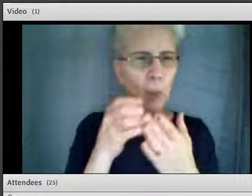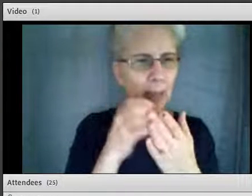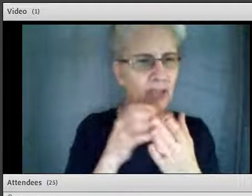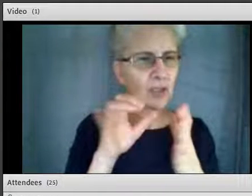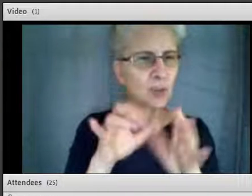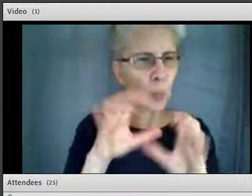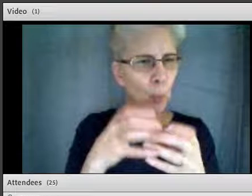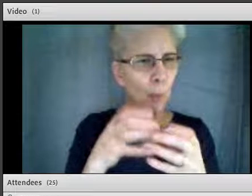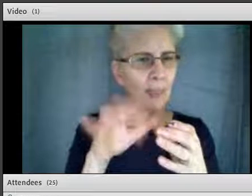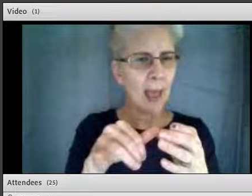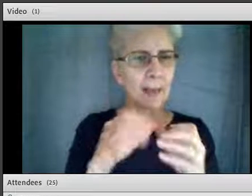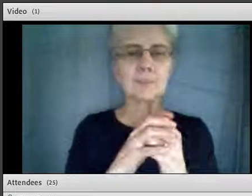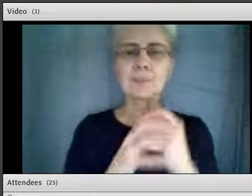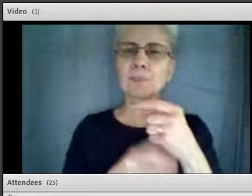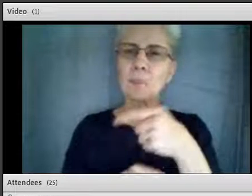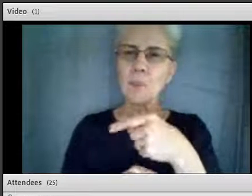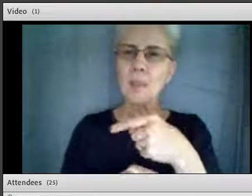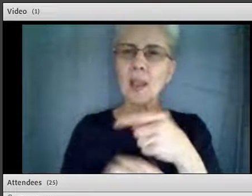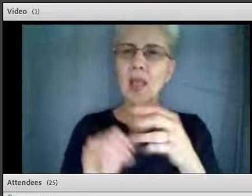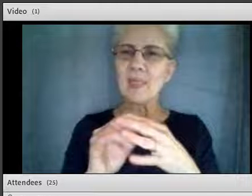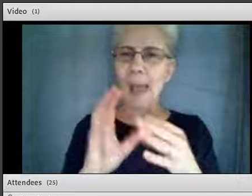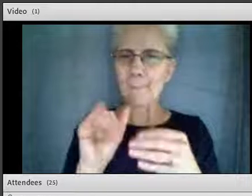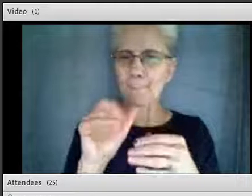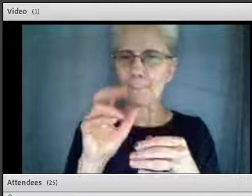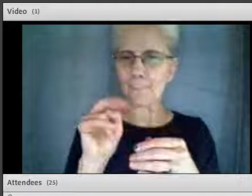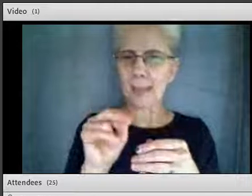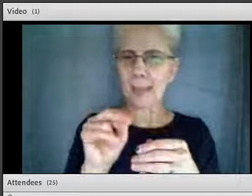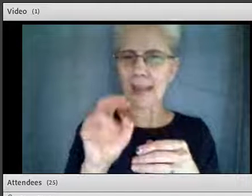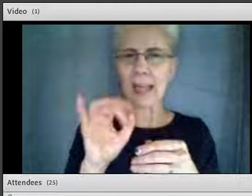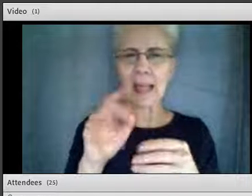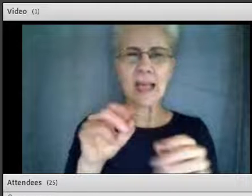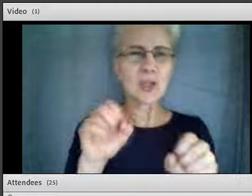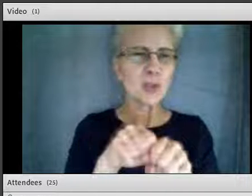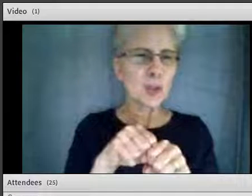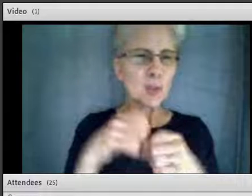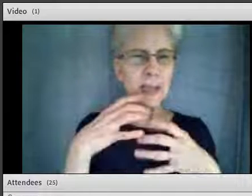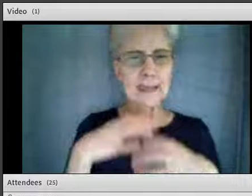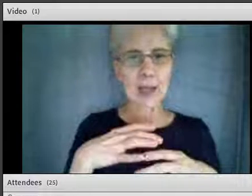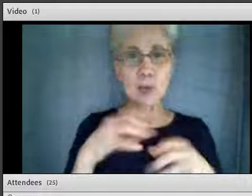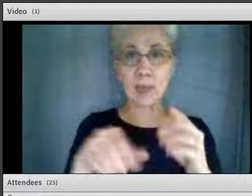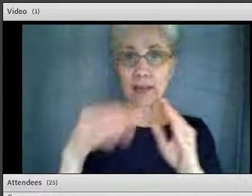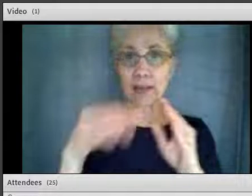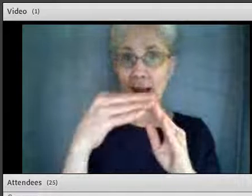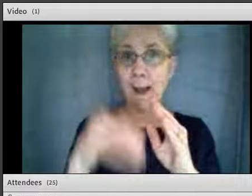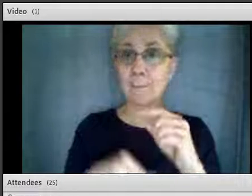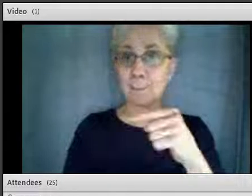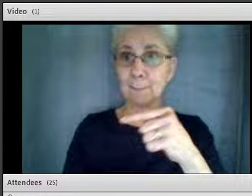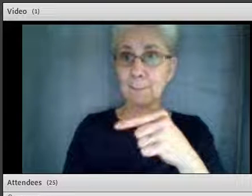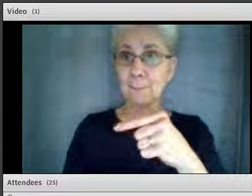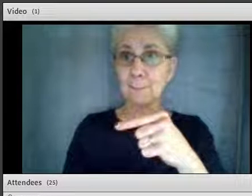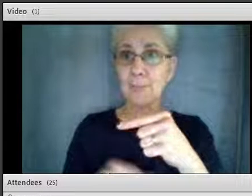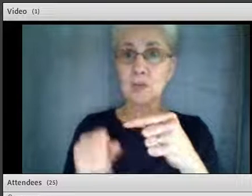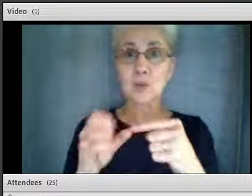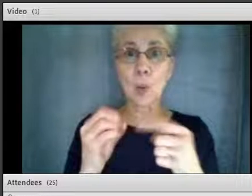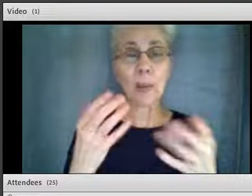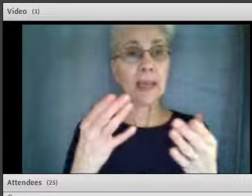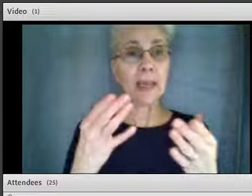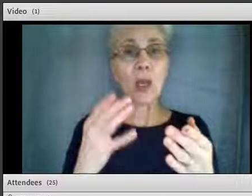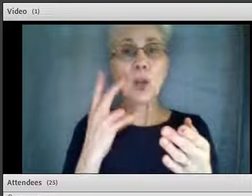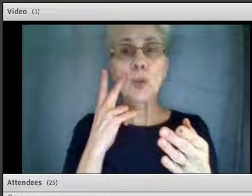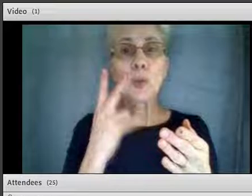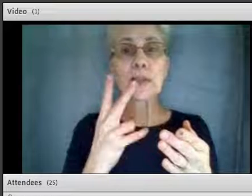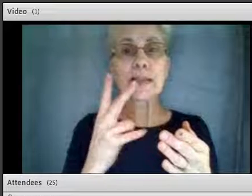that main link, like shoes or accessories was on the top. So here, you're going to see library card, locations, all